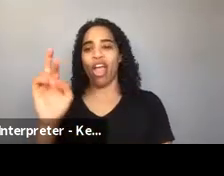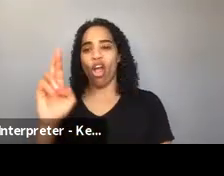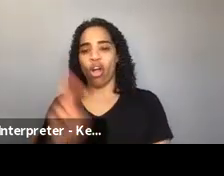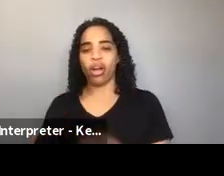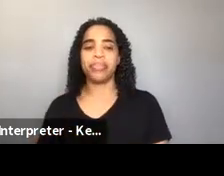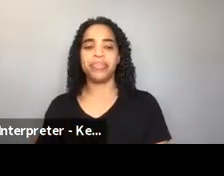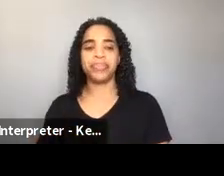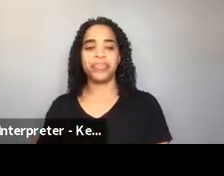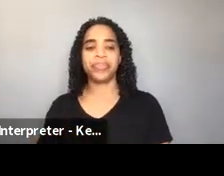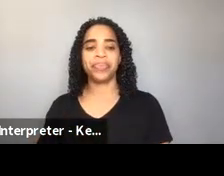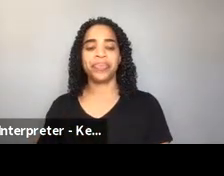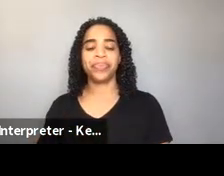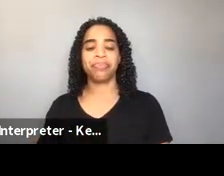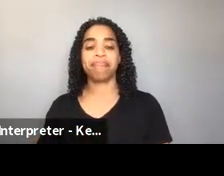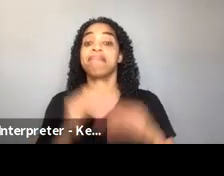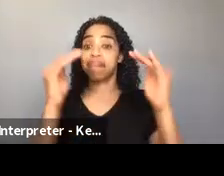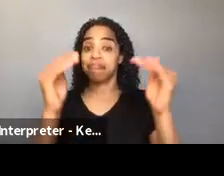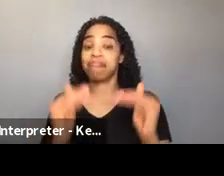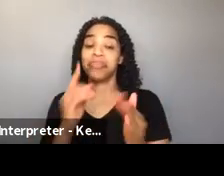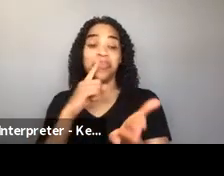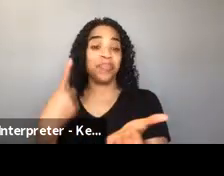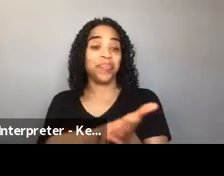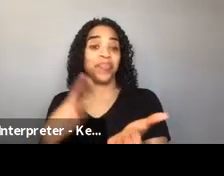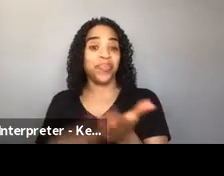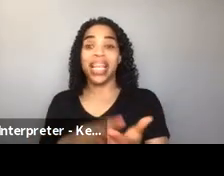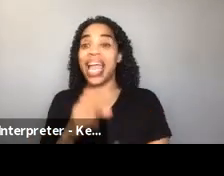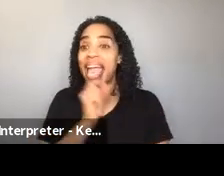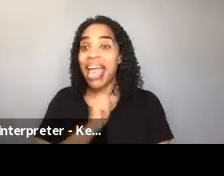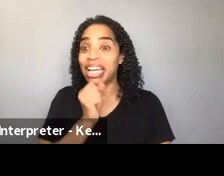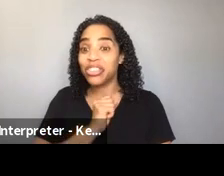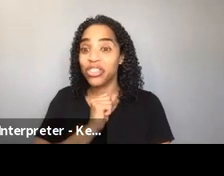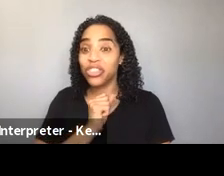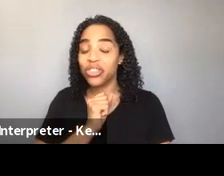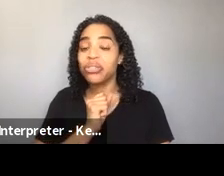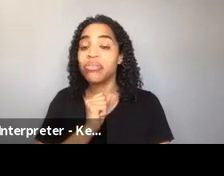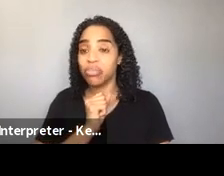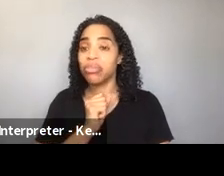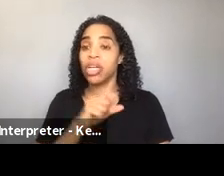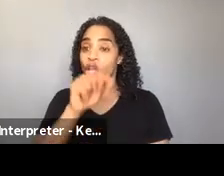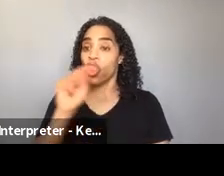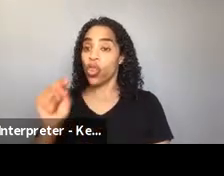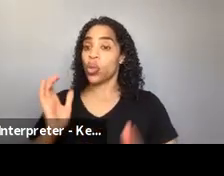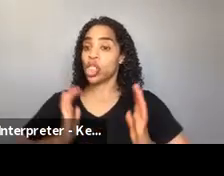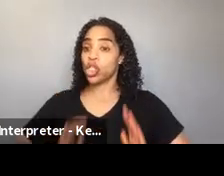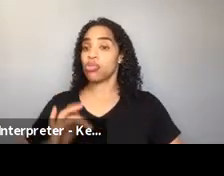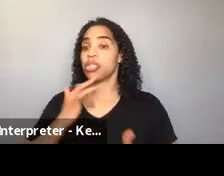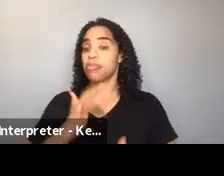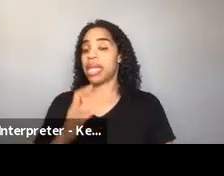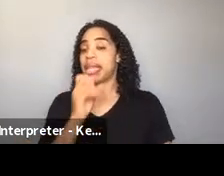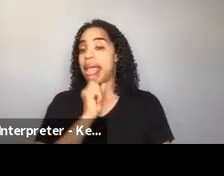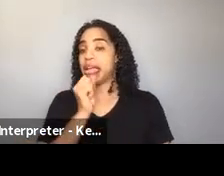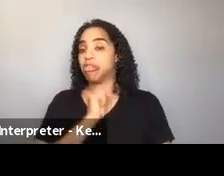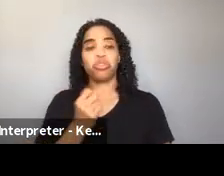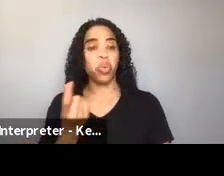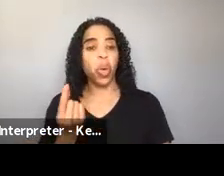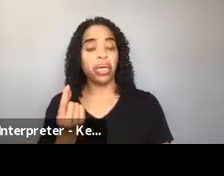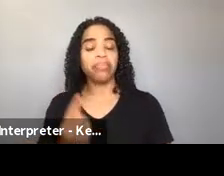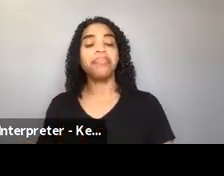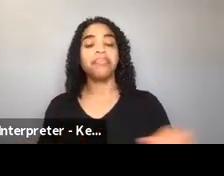The next thing we'll talk about is the age. What is the age of consumers typically using